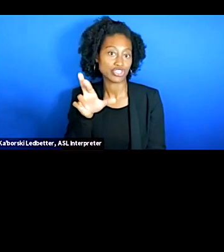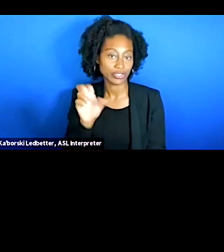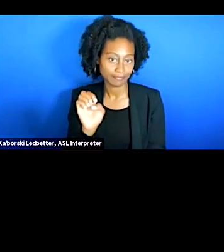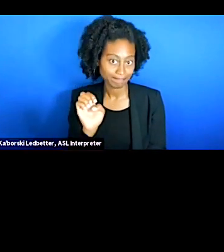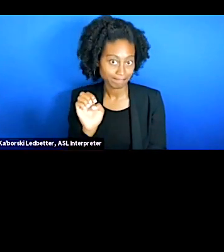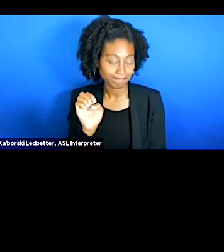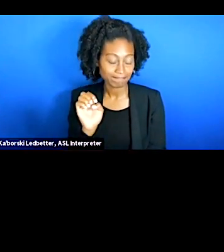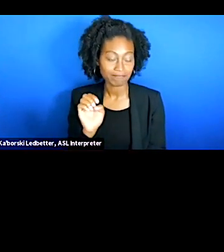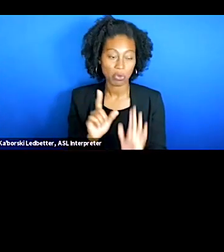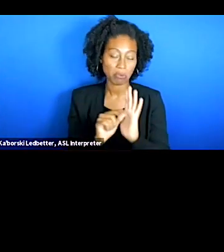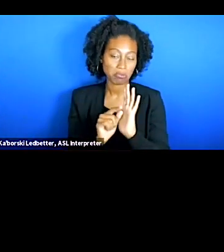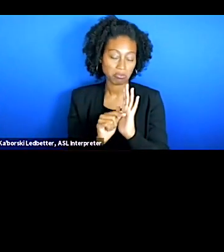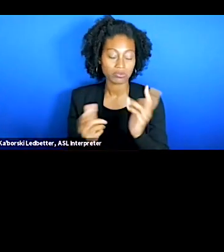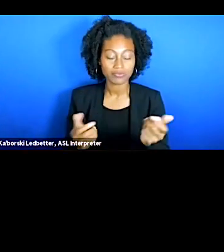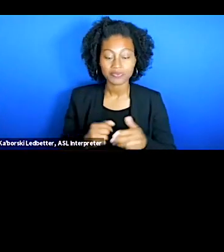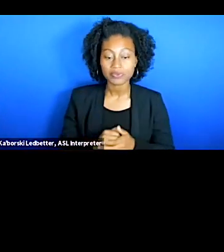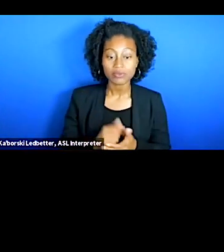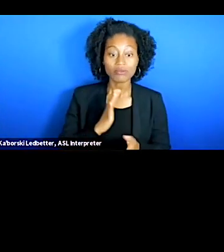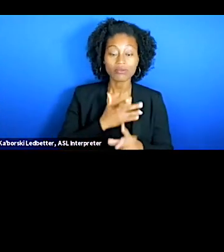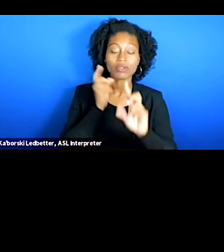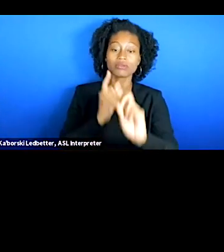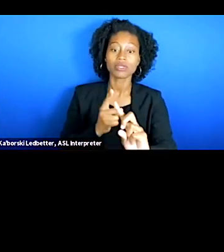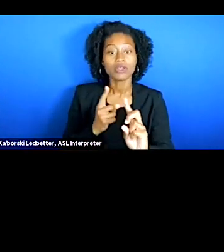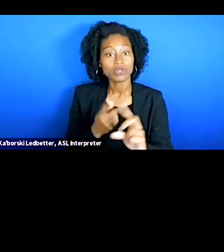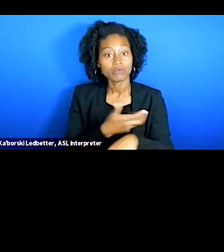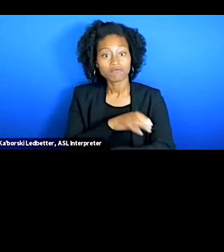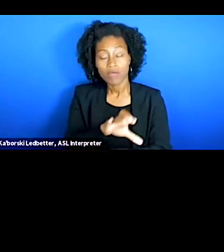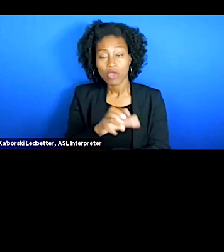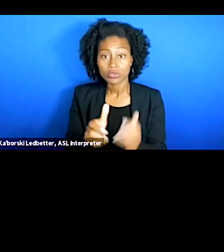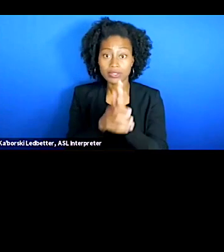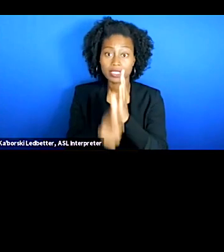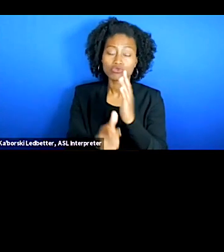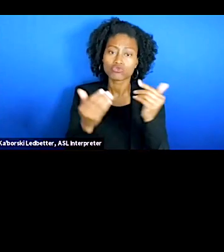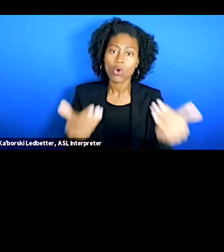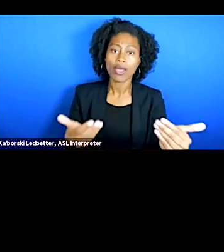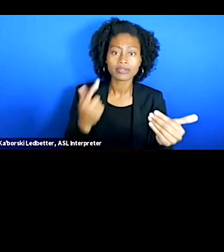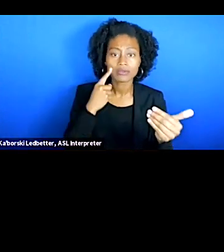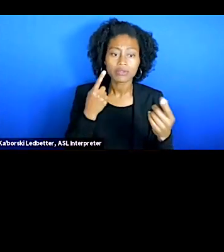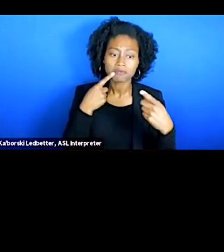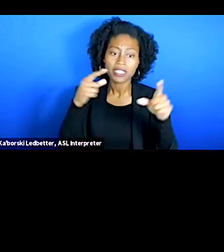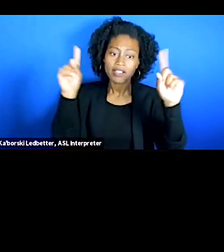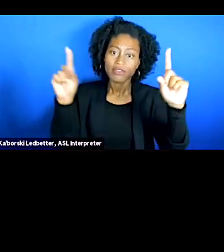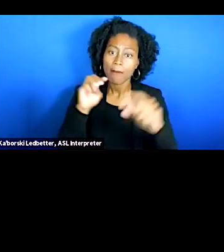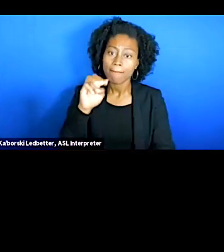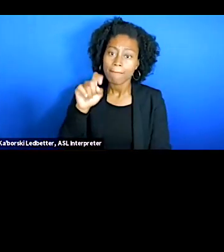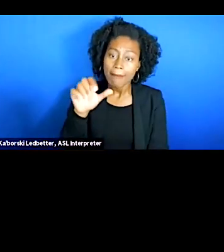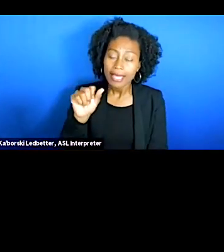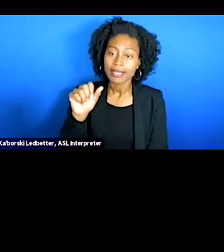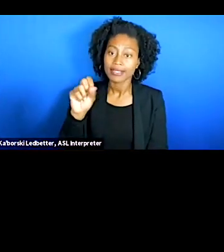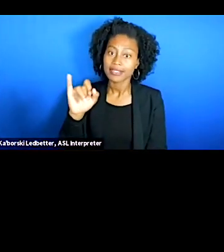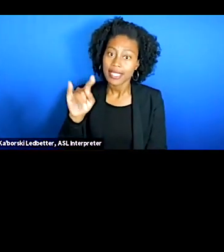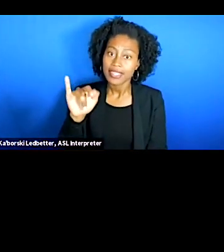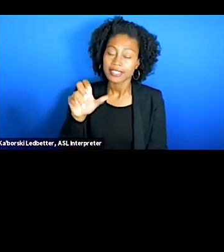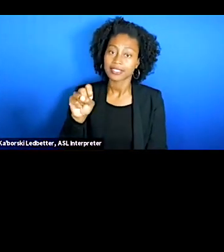Our goals are to equip participants with skills for executing successful metasynthesis projects, publishing